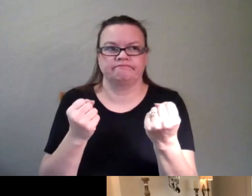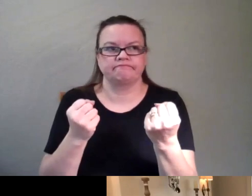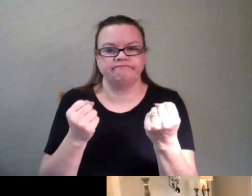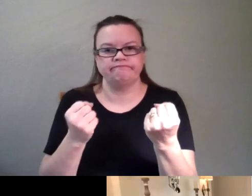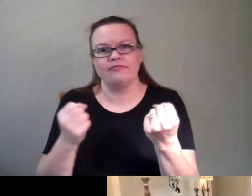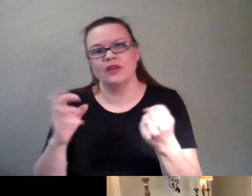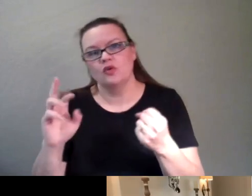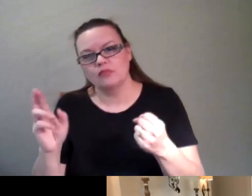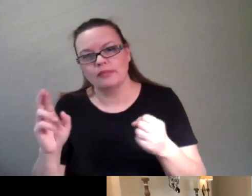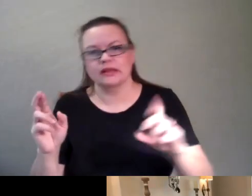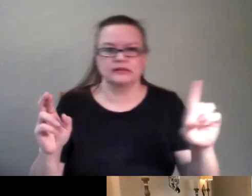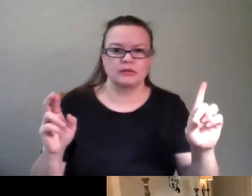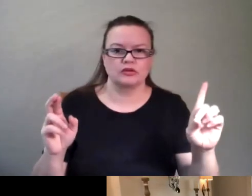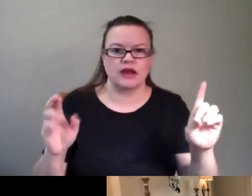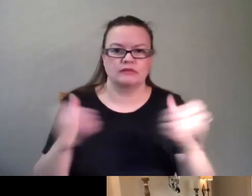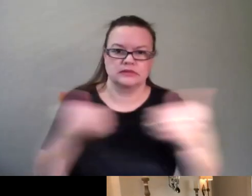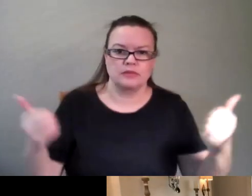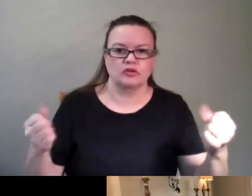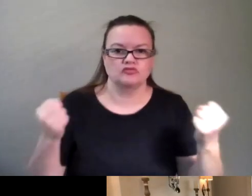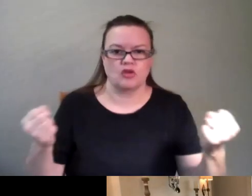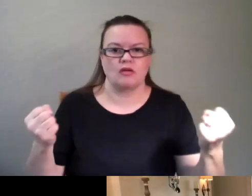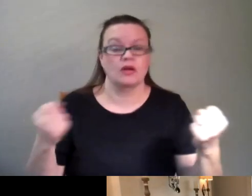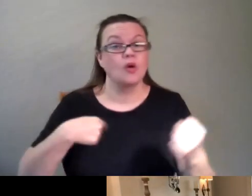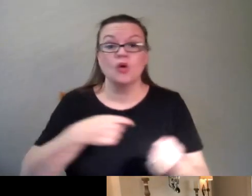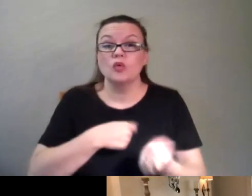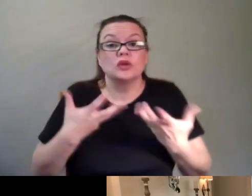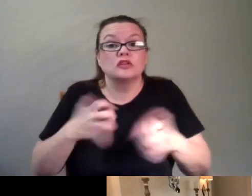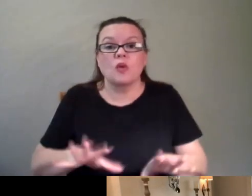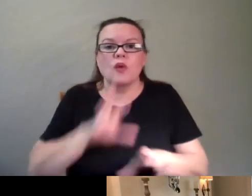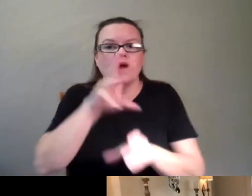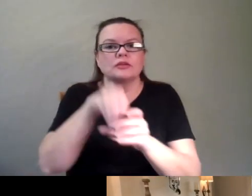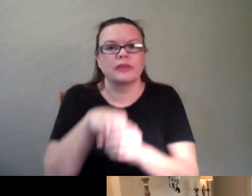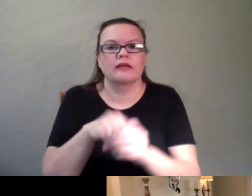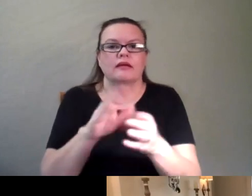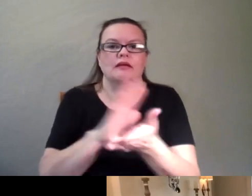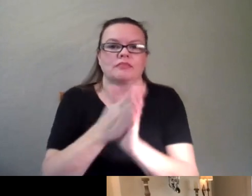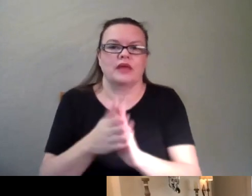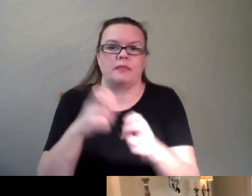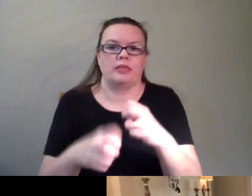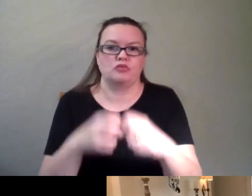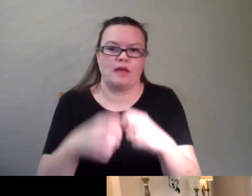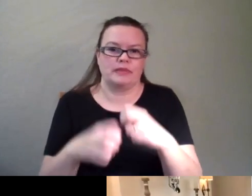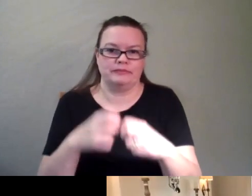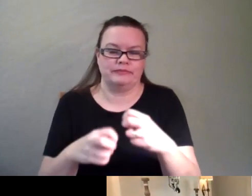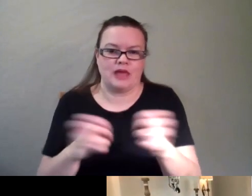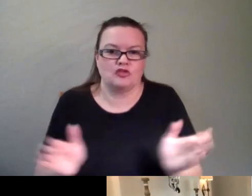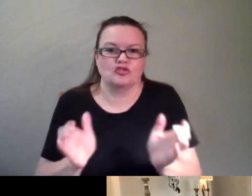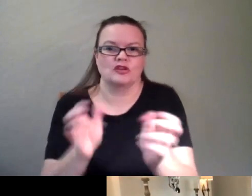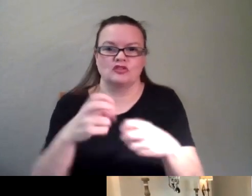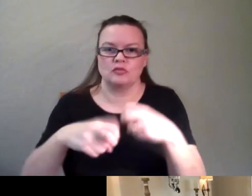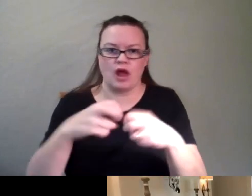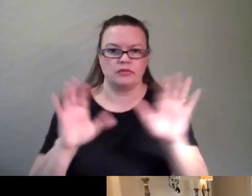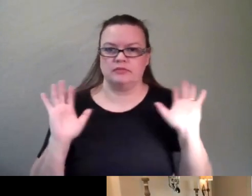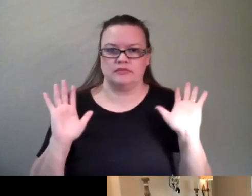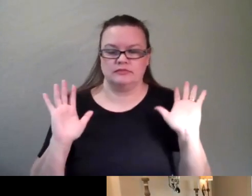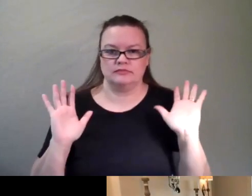not indirectly all becoming part of the problem of division and polarization in this country? How